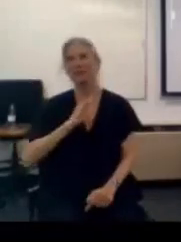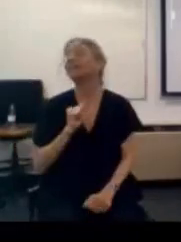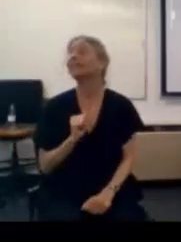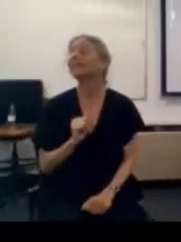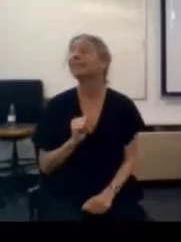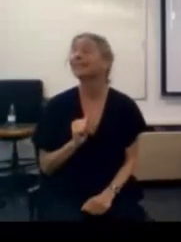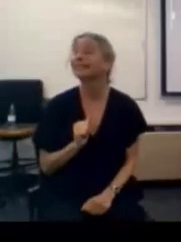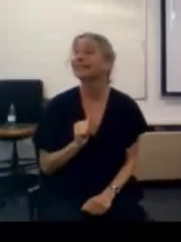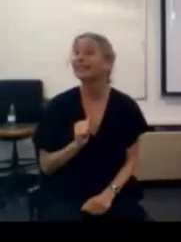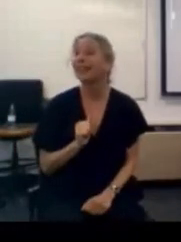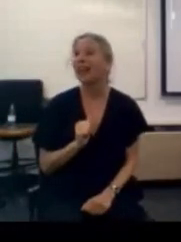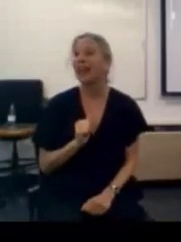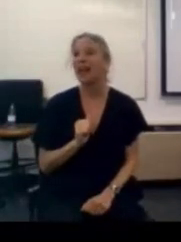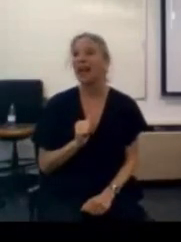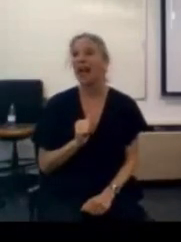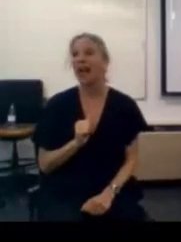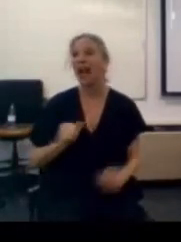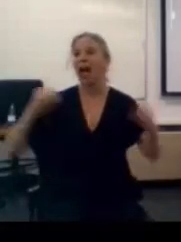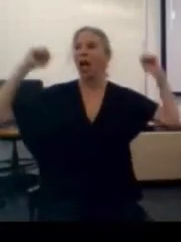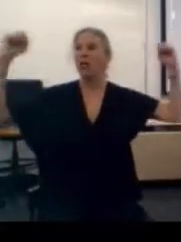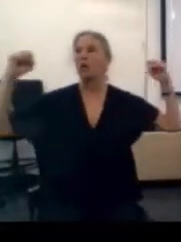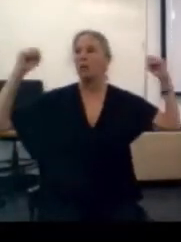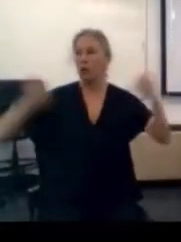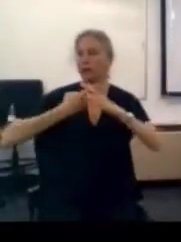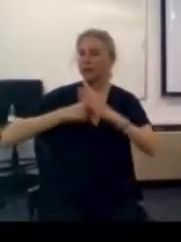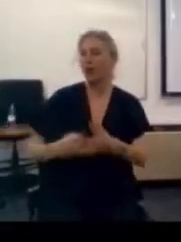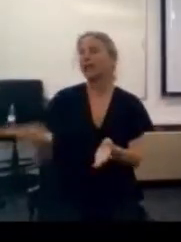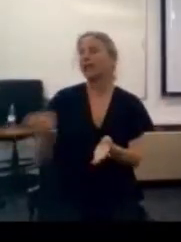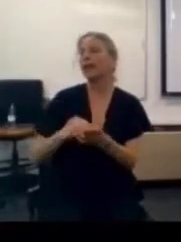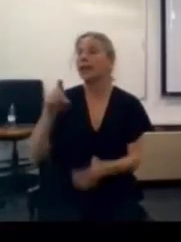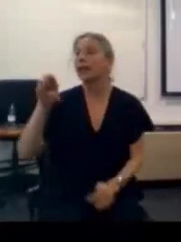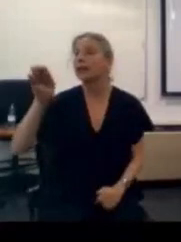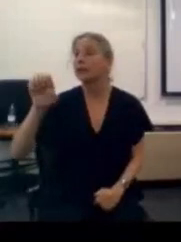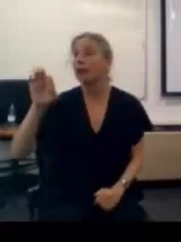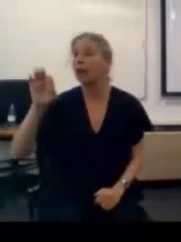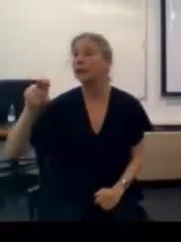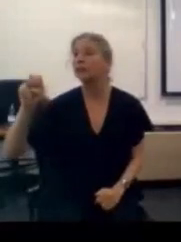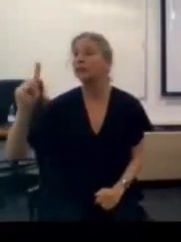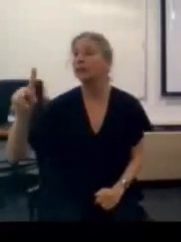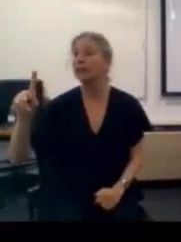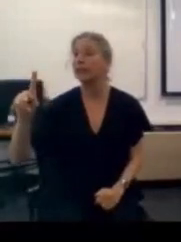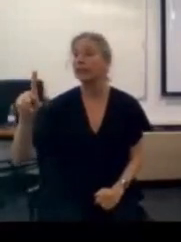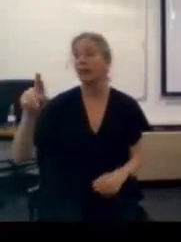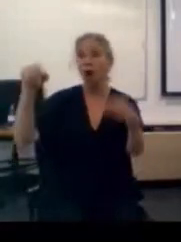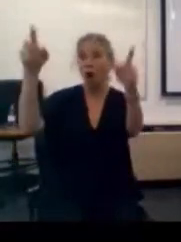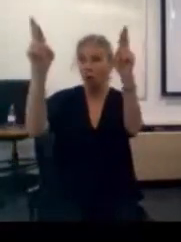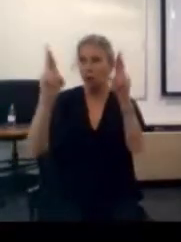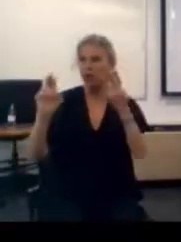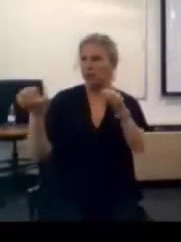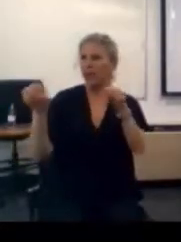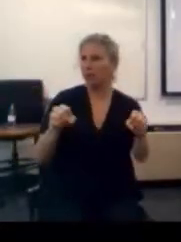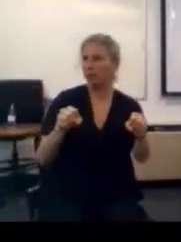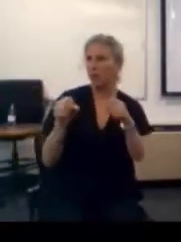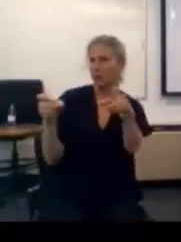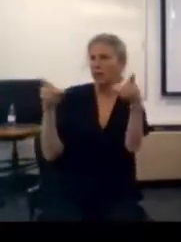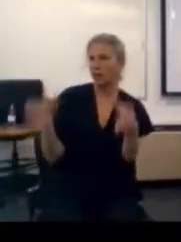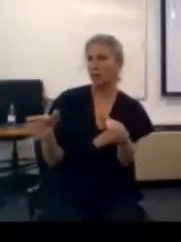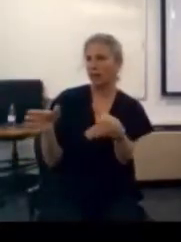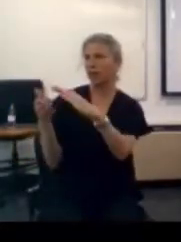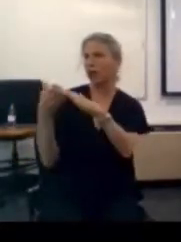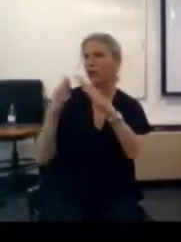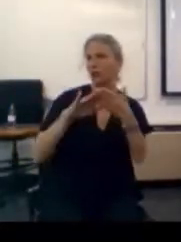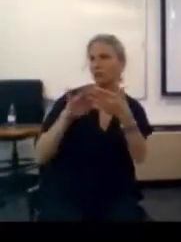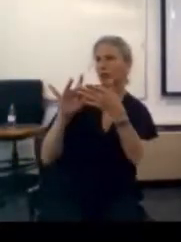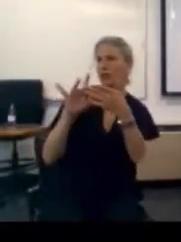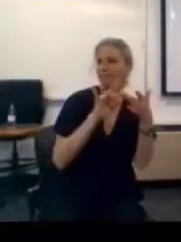Okay, great. Okay, the roaring has begun. Hi, I'm Debbie Fink, Respectabilities Director of Community